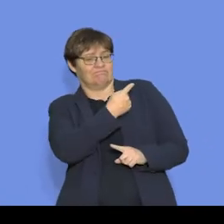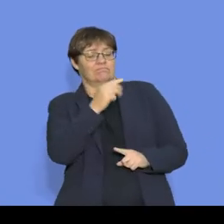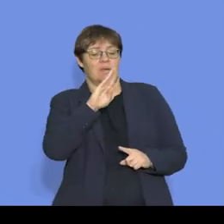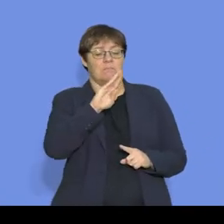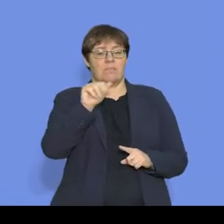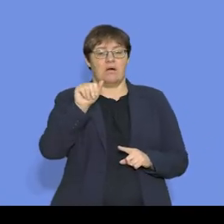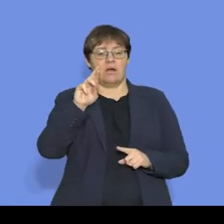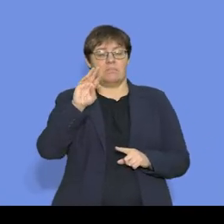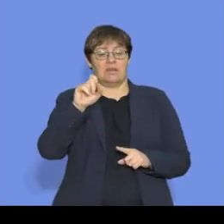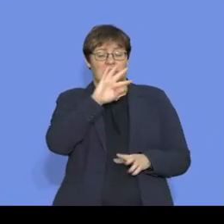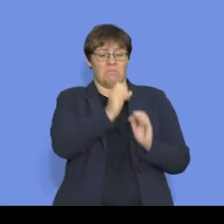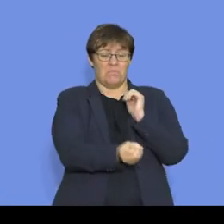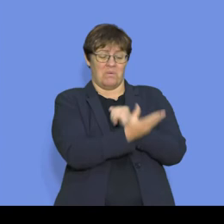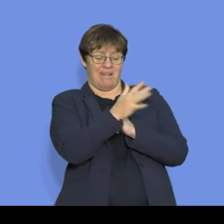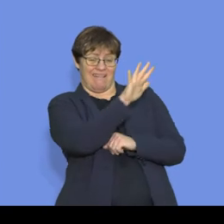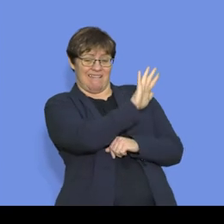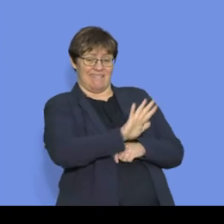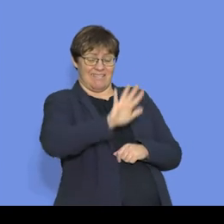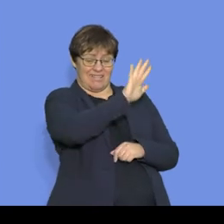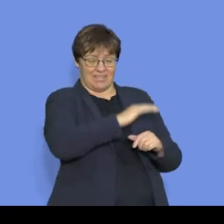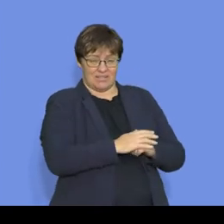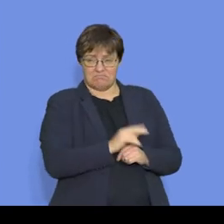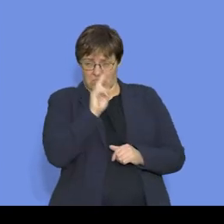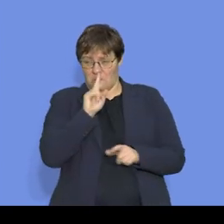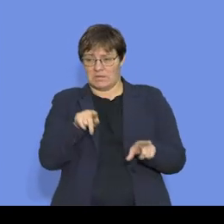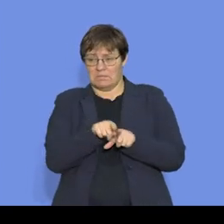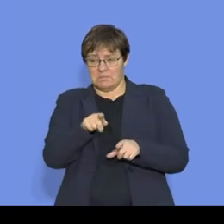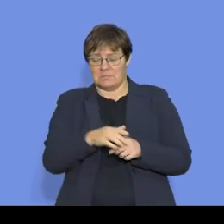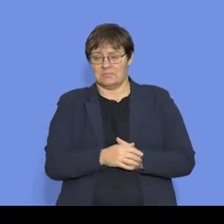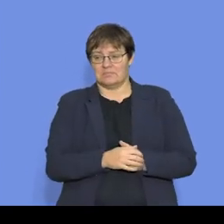area. And this is what the fossil looks like.